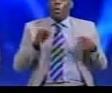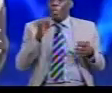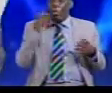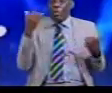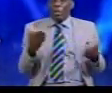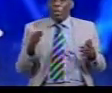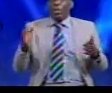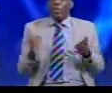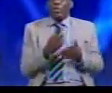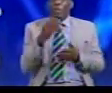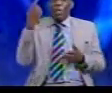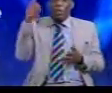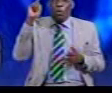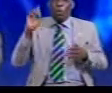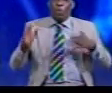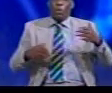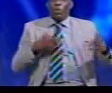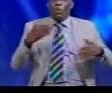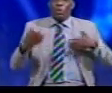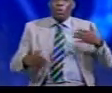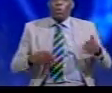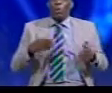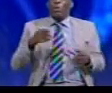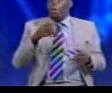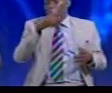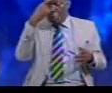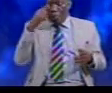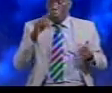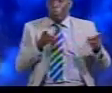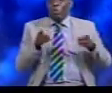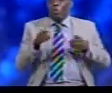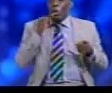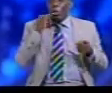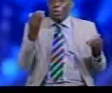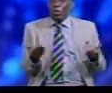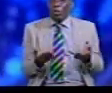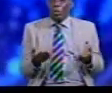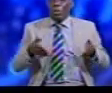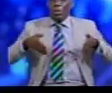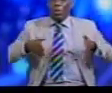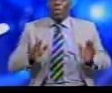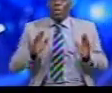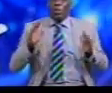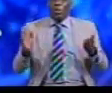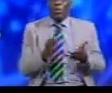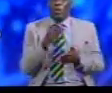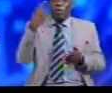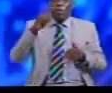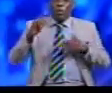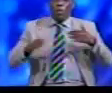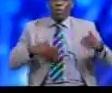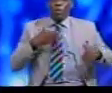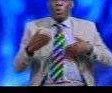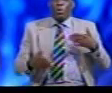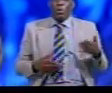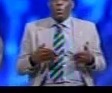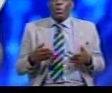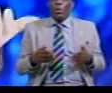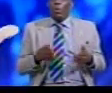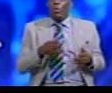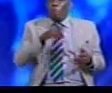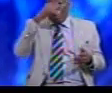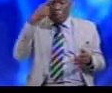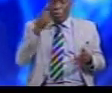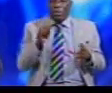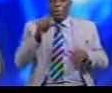joy. Your deliverance and dominion is here. Yes, sing for joy, for indeed our Lord has come. Let's